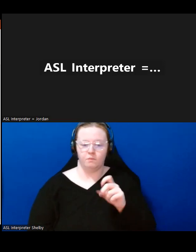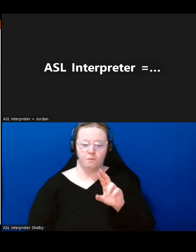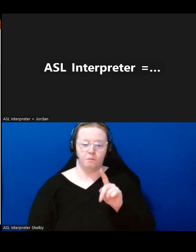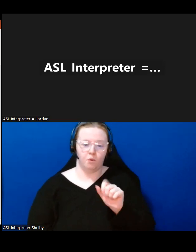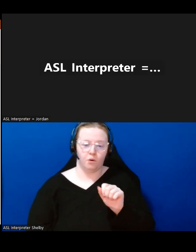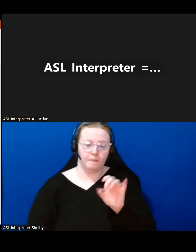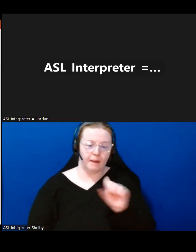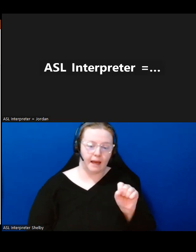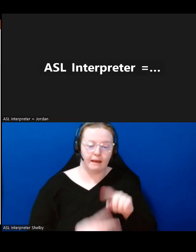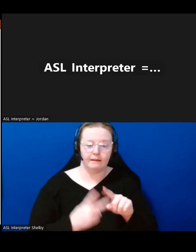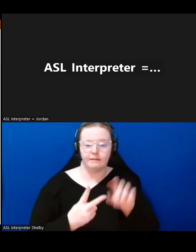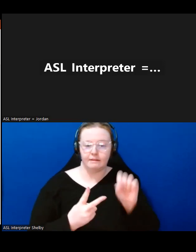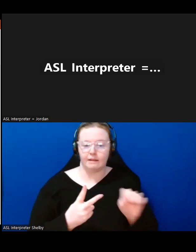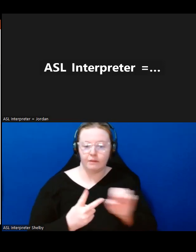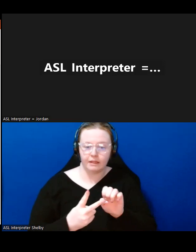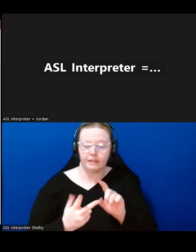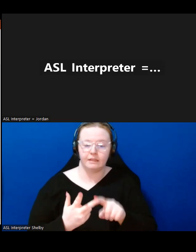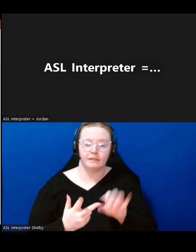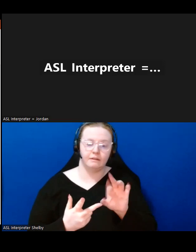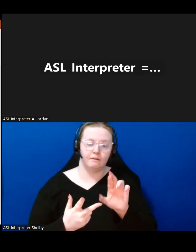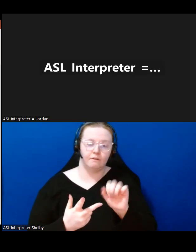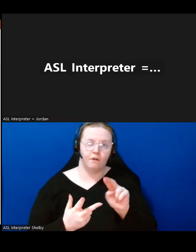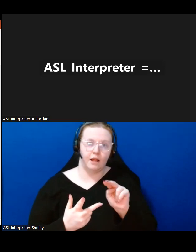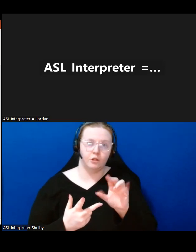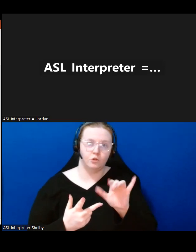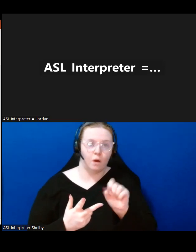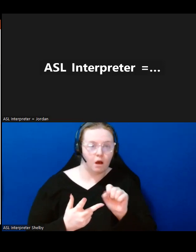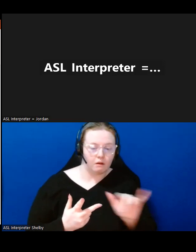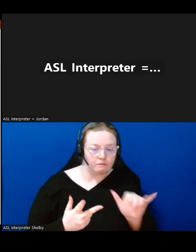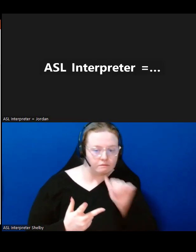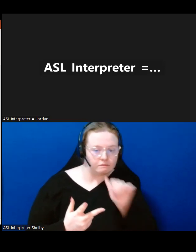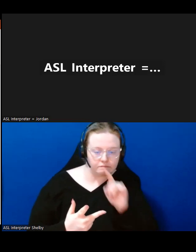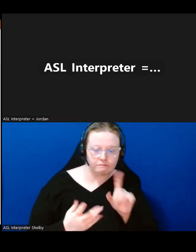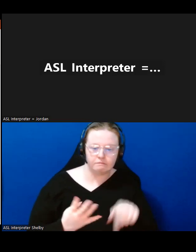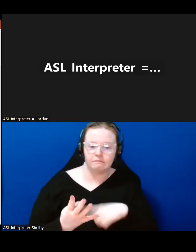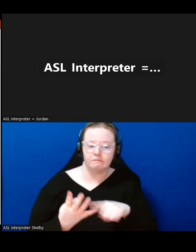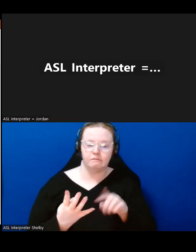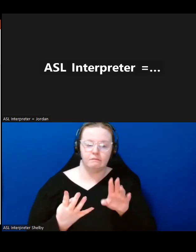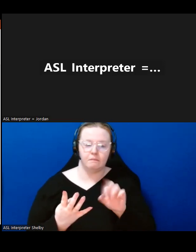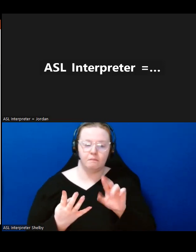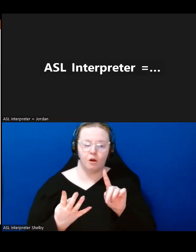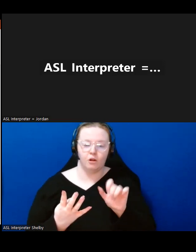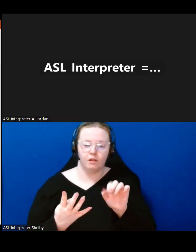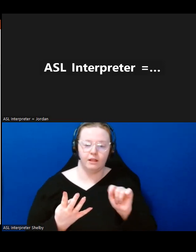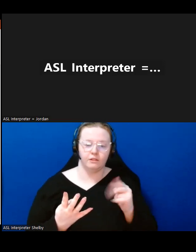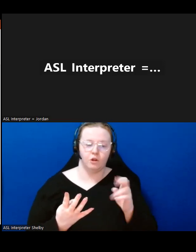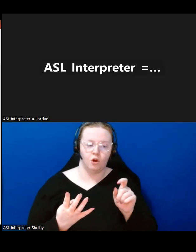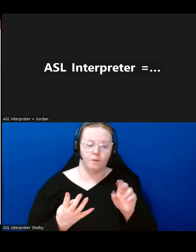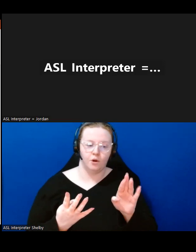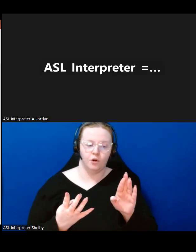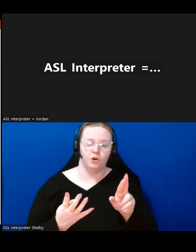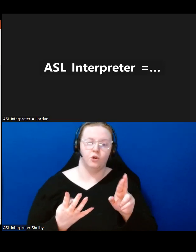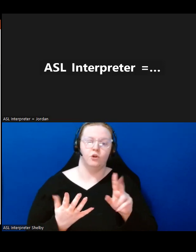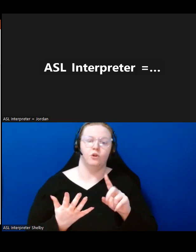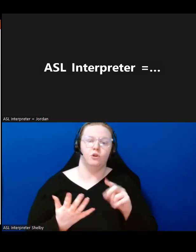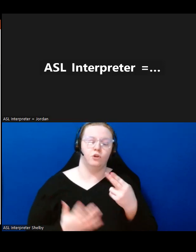southeast down as far as Francois, northwest up to Bartlett's Harbour, and on the eastern boundary to